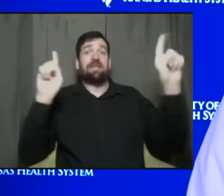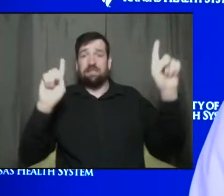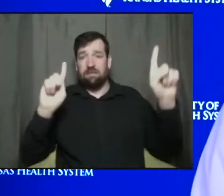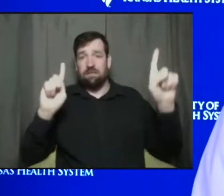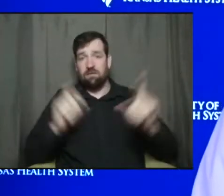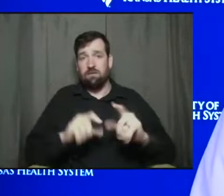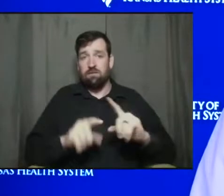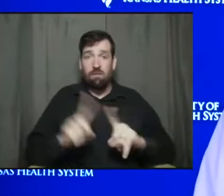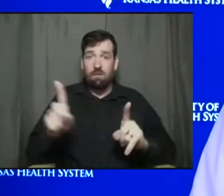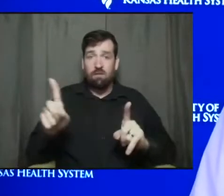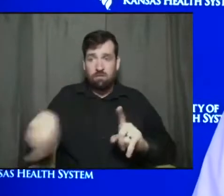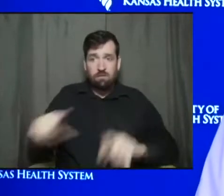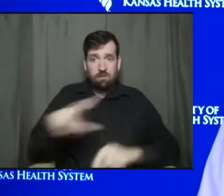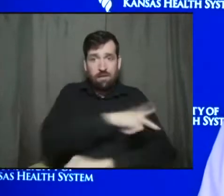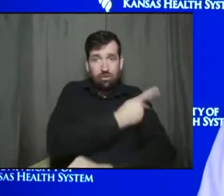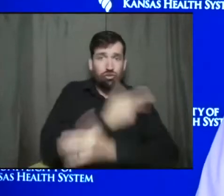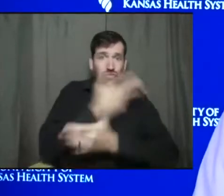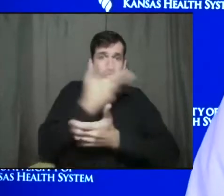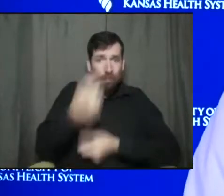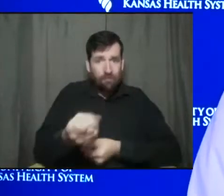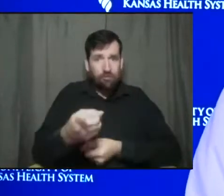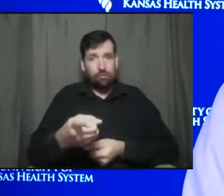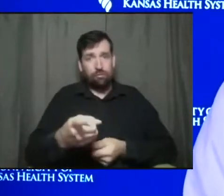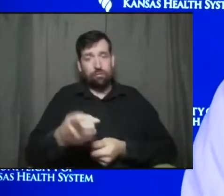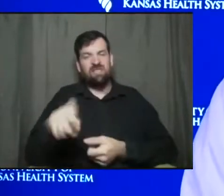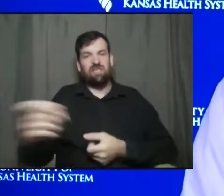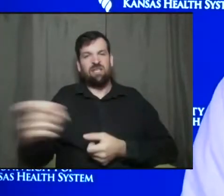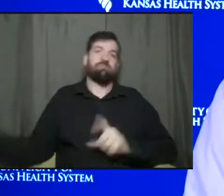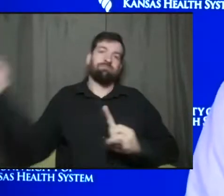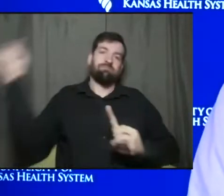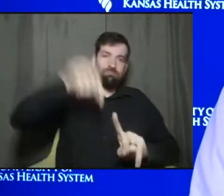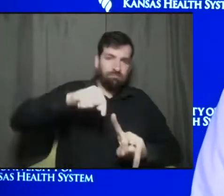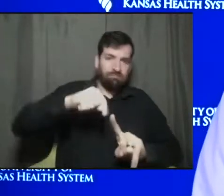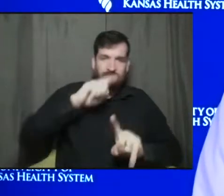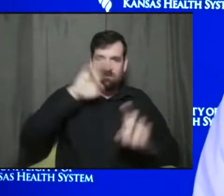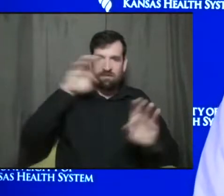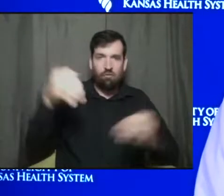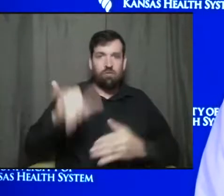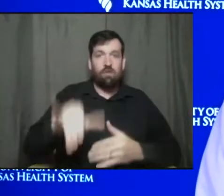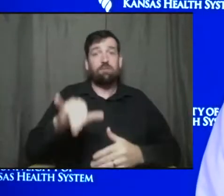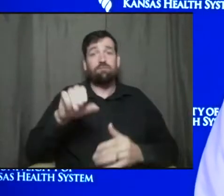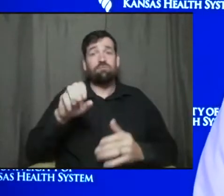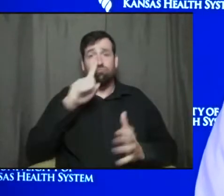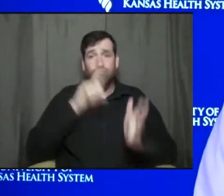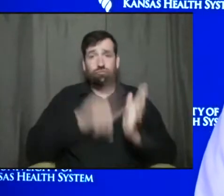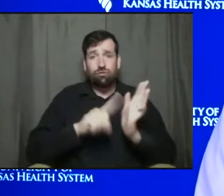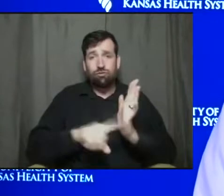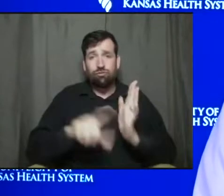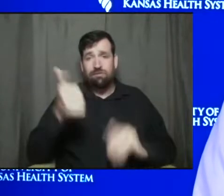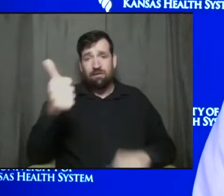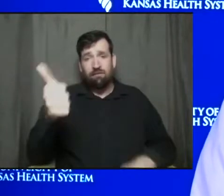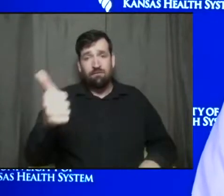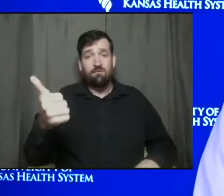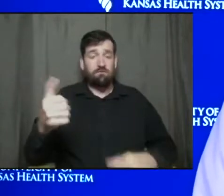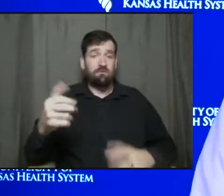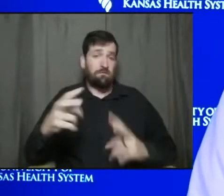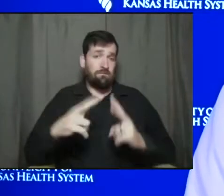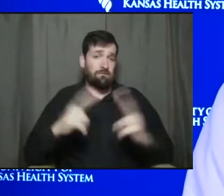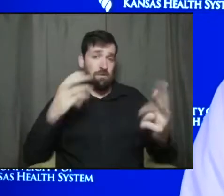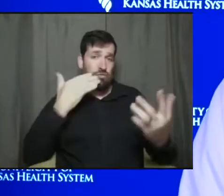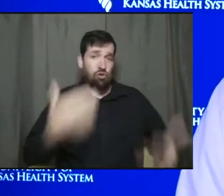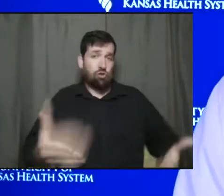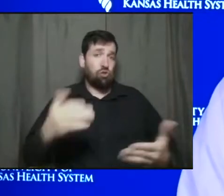patients trusted you, and I think that's what we need to go back to. Even doing her own research, she was able to come up with very good sources to look for